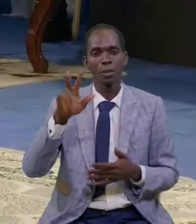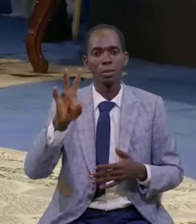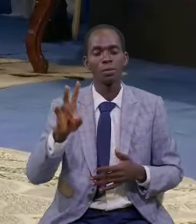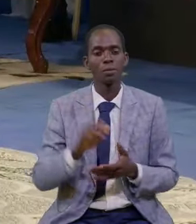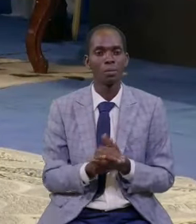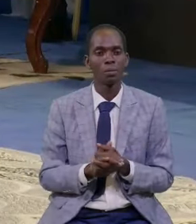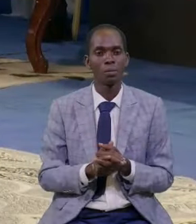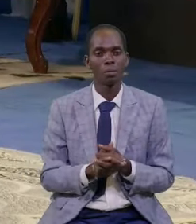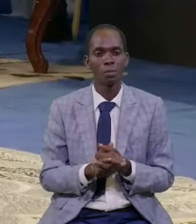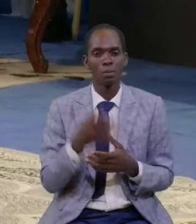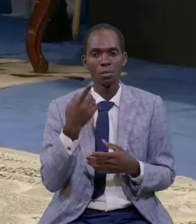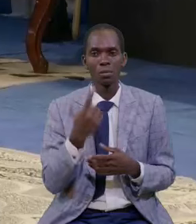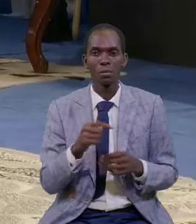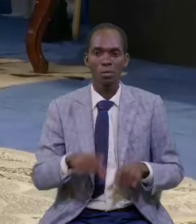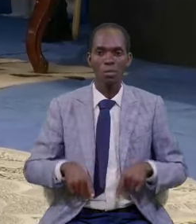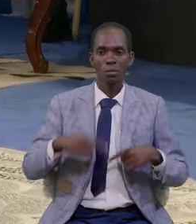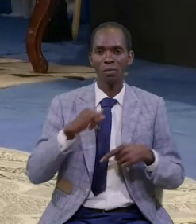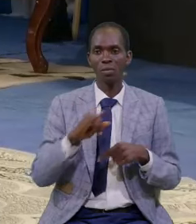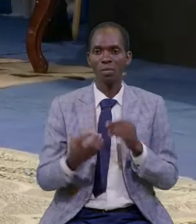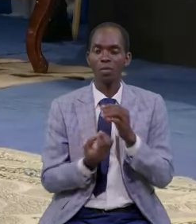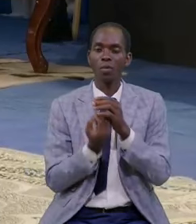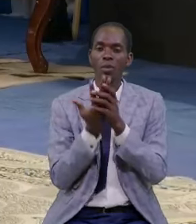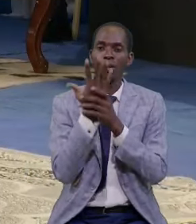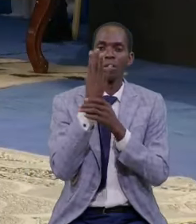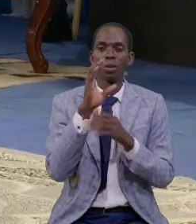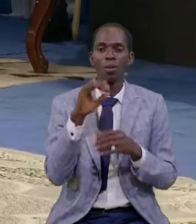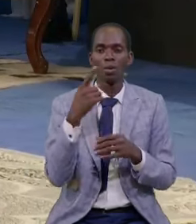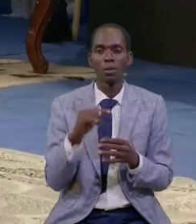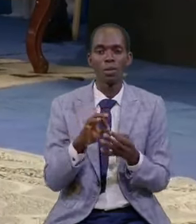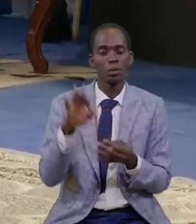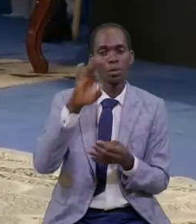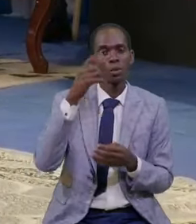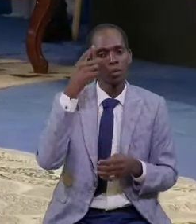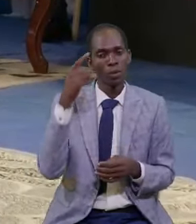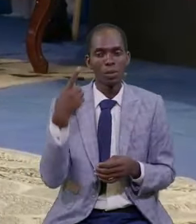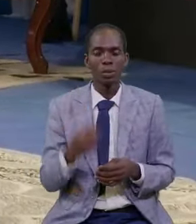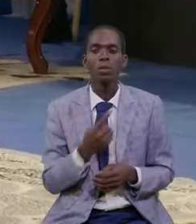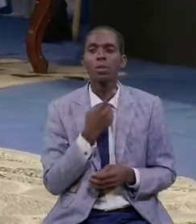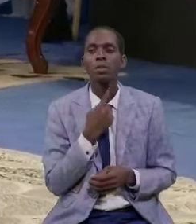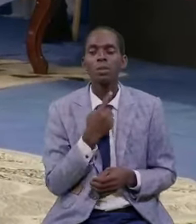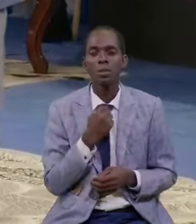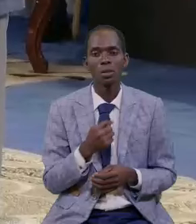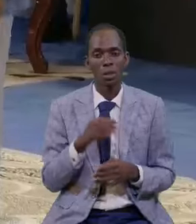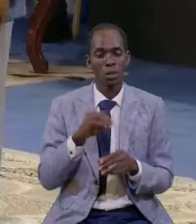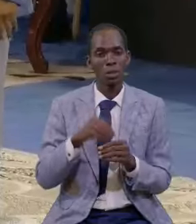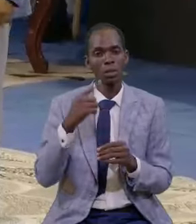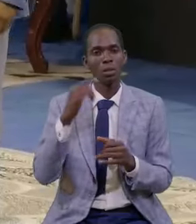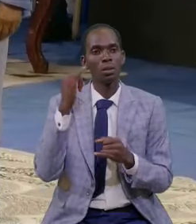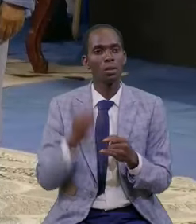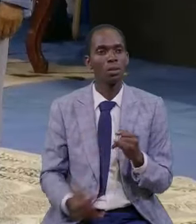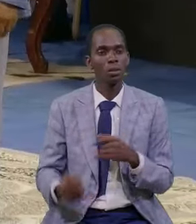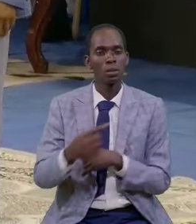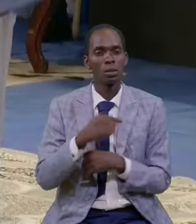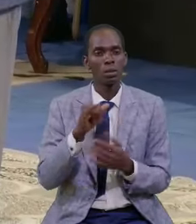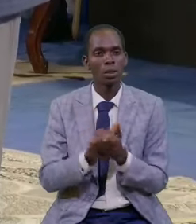living fountain of the Spirit for the thirsty. In the last day, that great day of